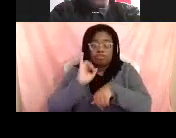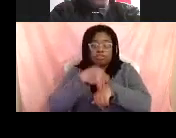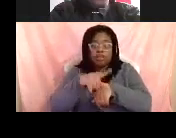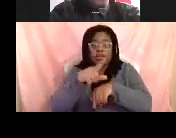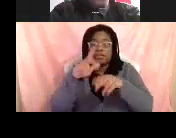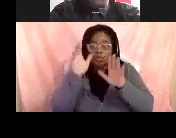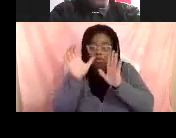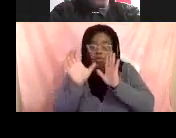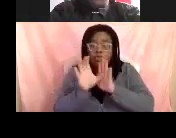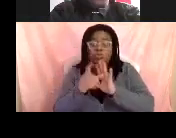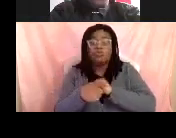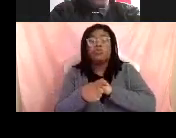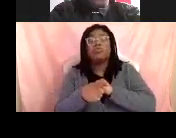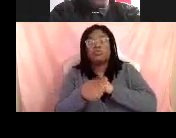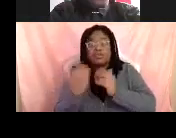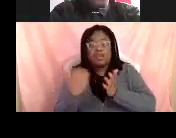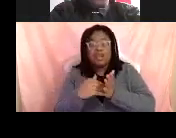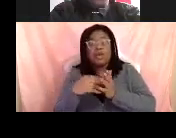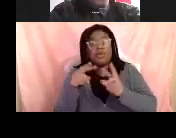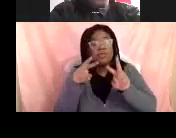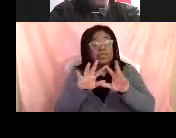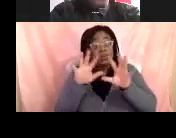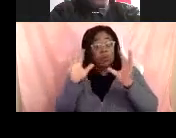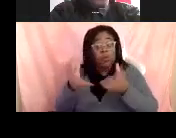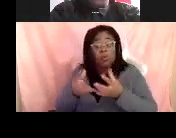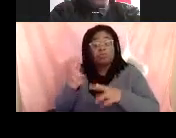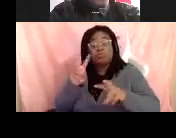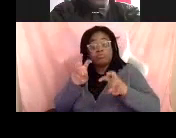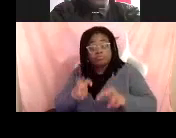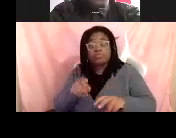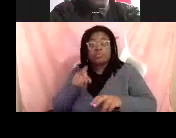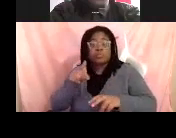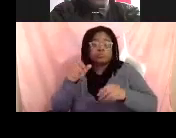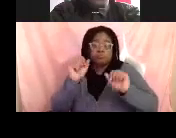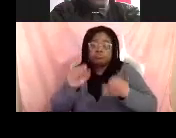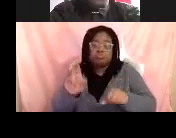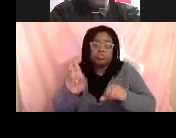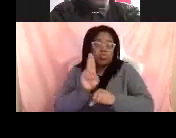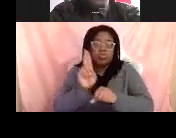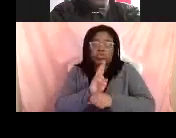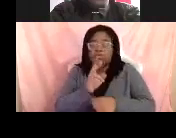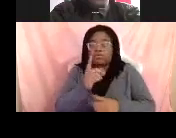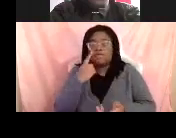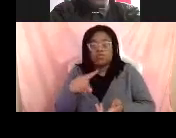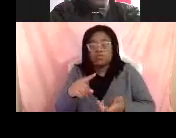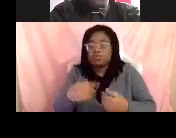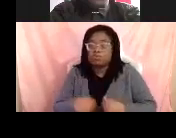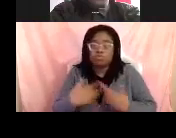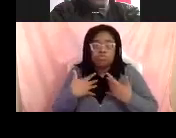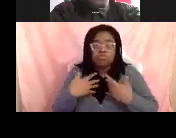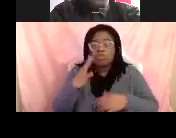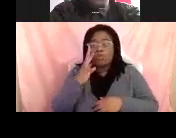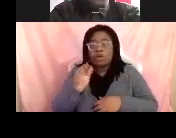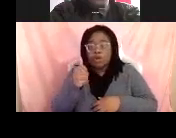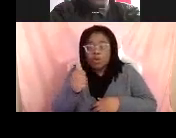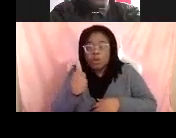So again, we'll look at the work as a whole, and you can use this in inspiration in creating your own work